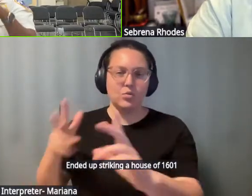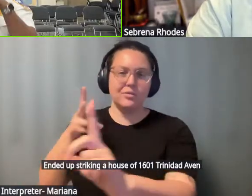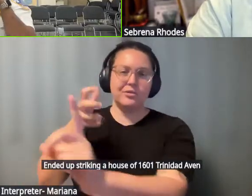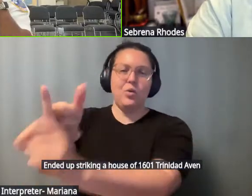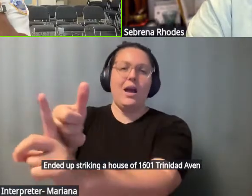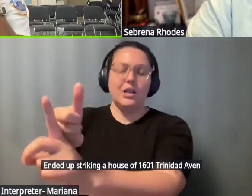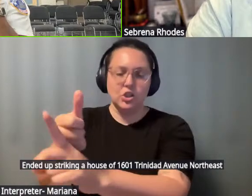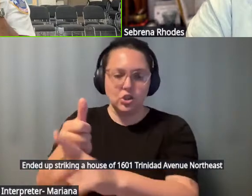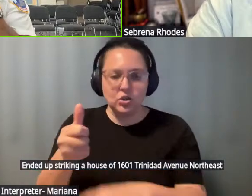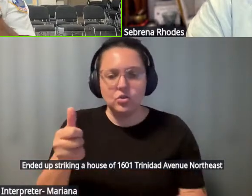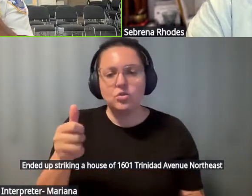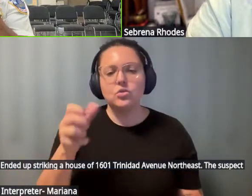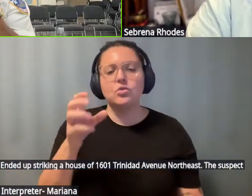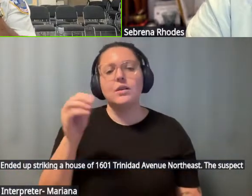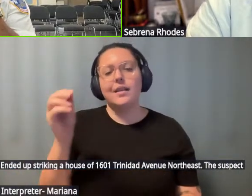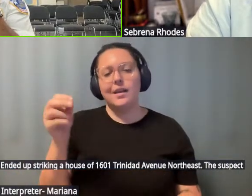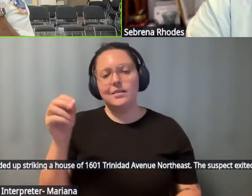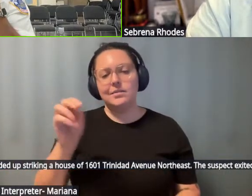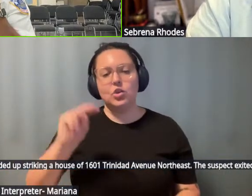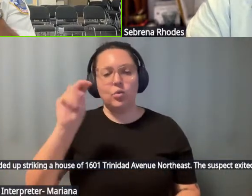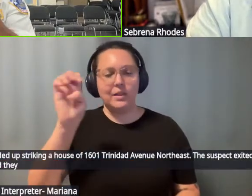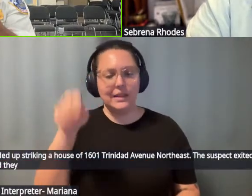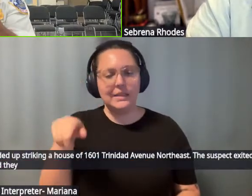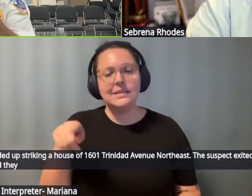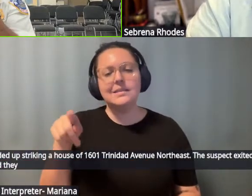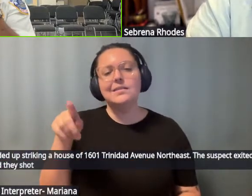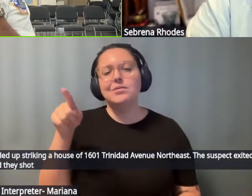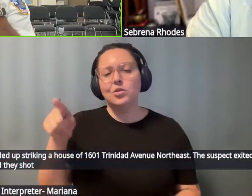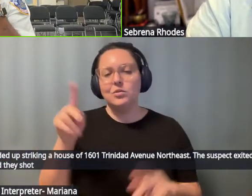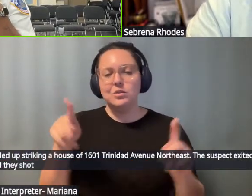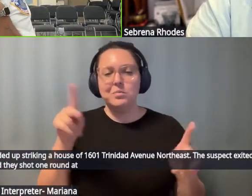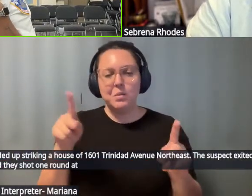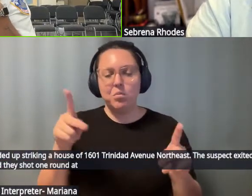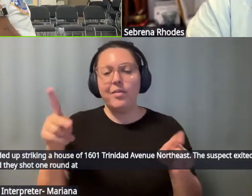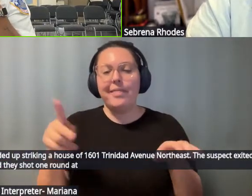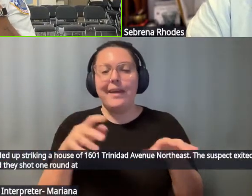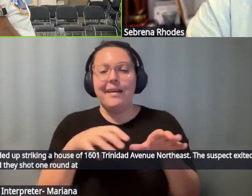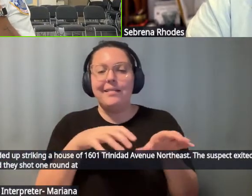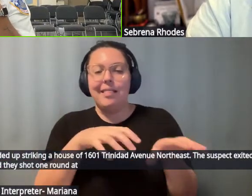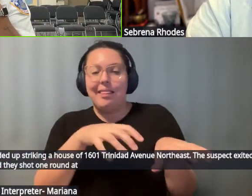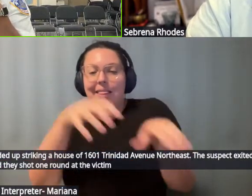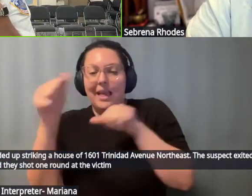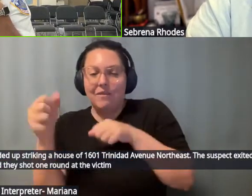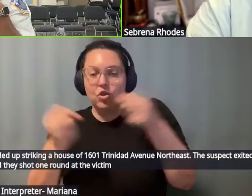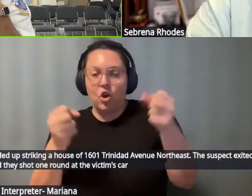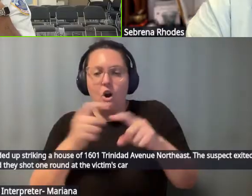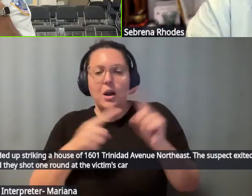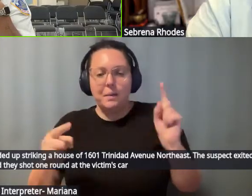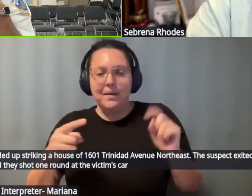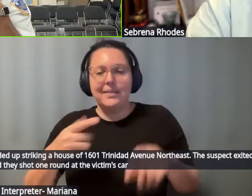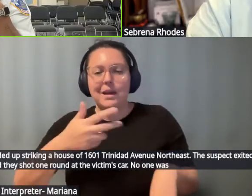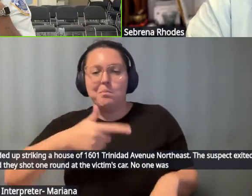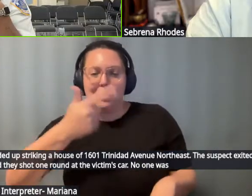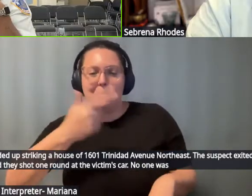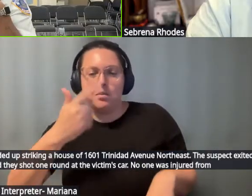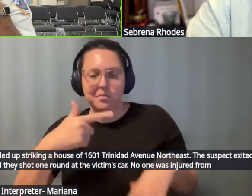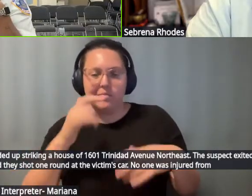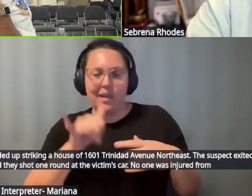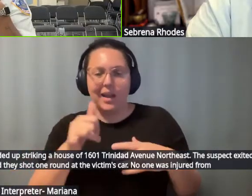Northeast. The suspects exited and they shot 1 round at the victim's car. No one was injured from